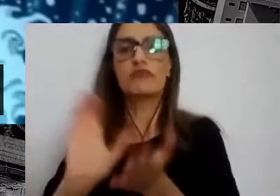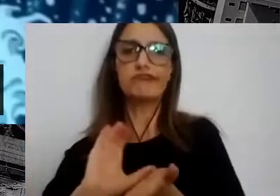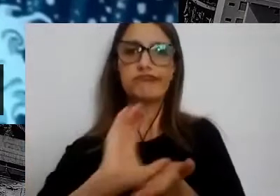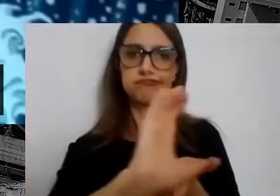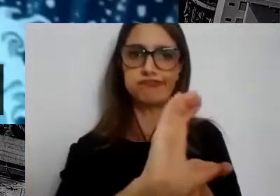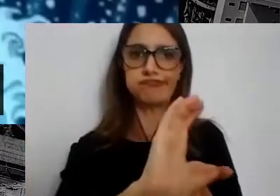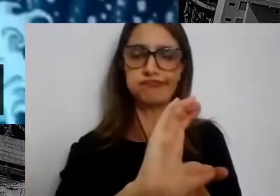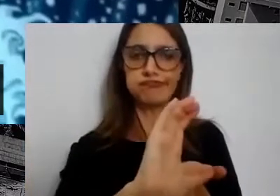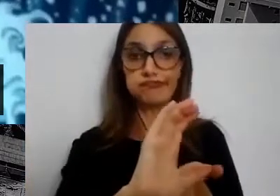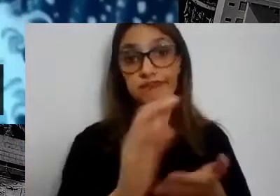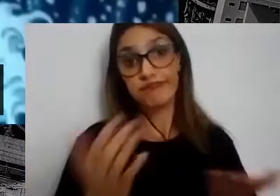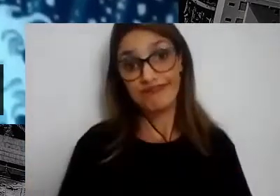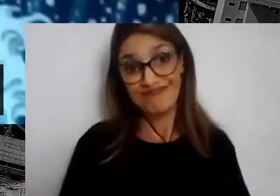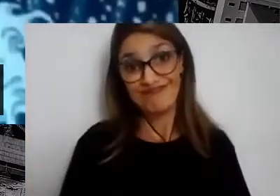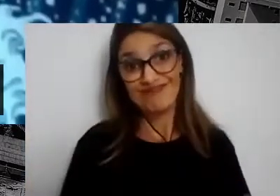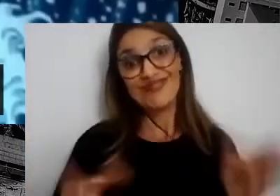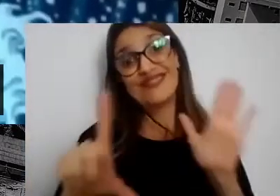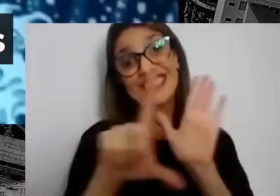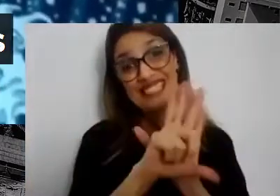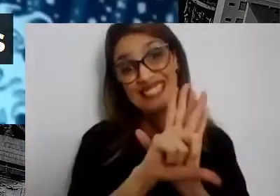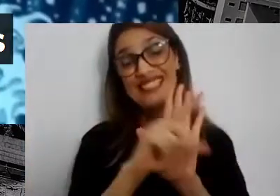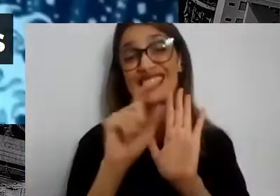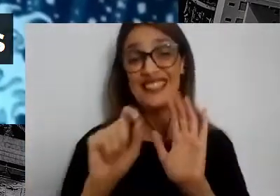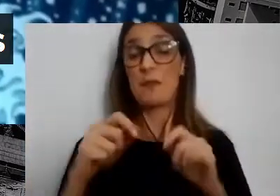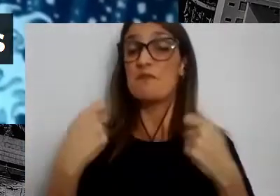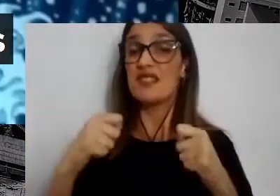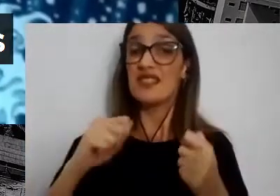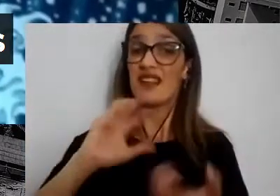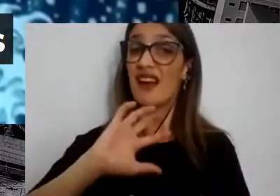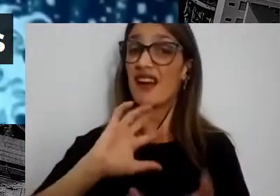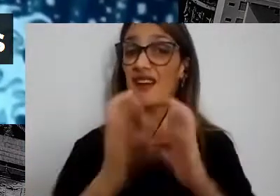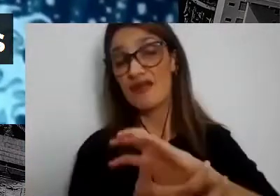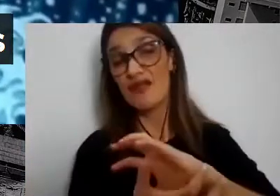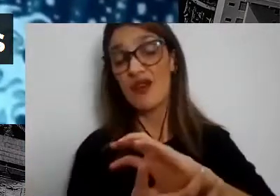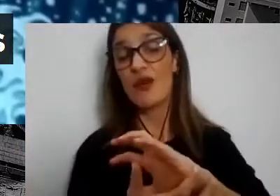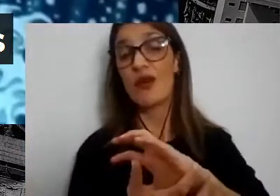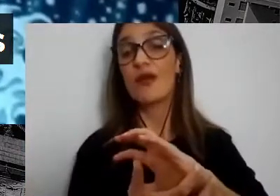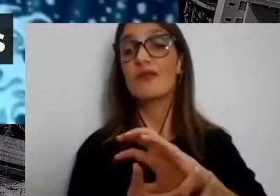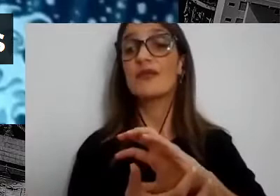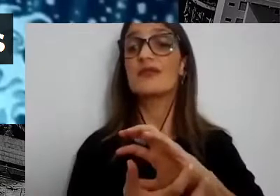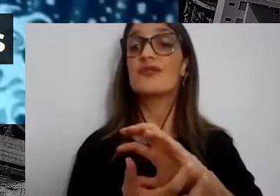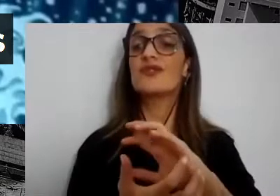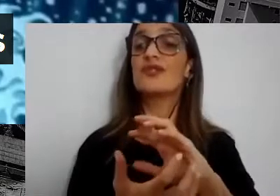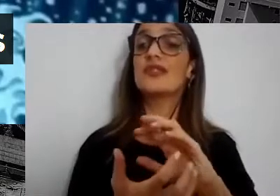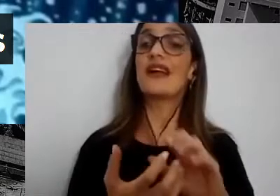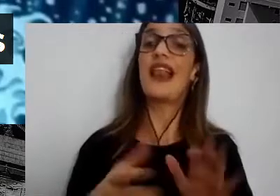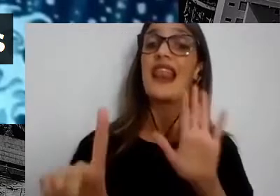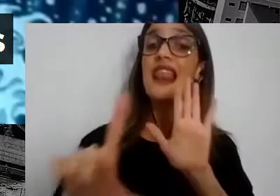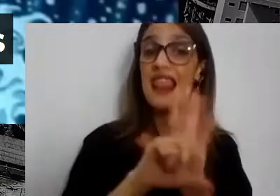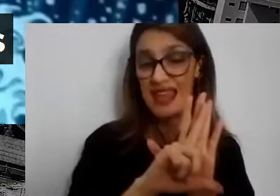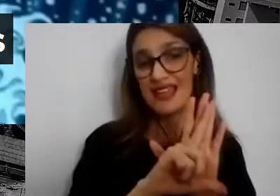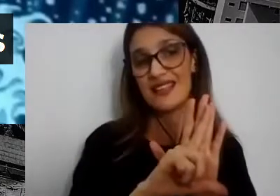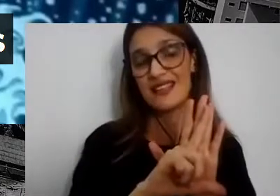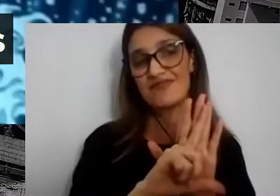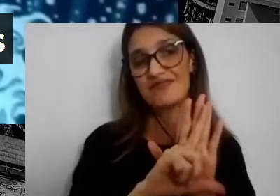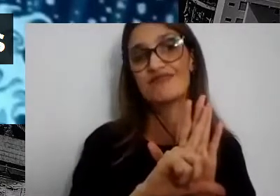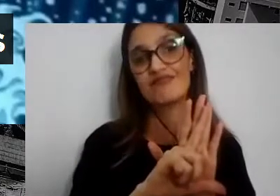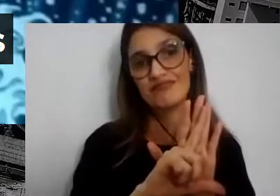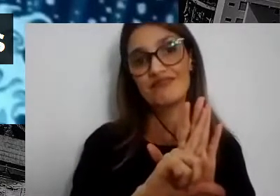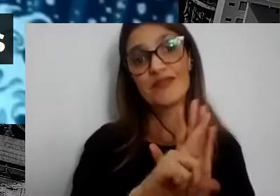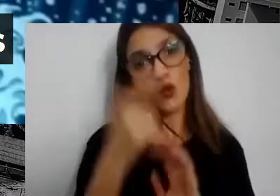that's necessary in order for this to go to scale. And lastly, around some of the